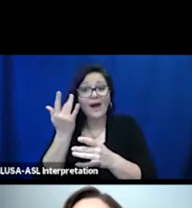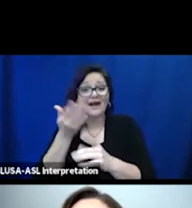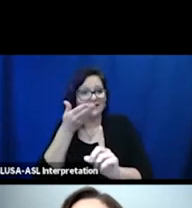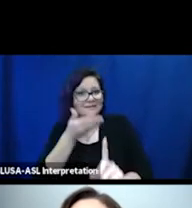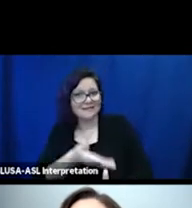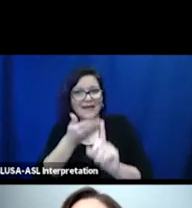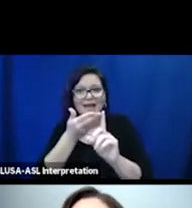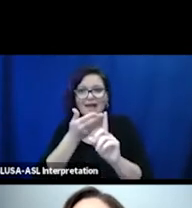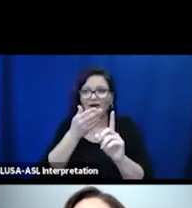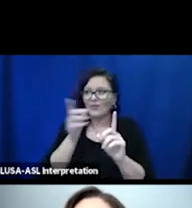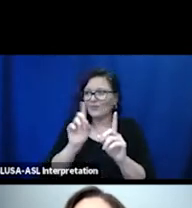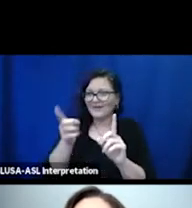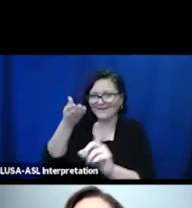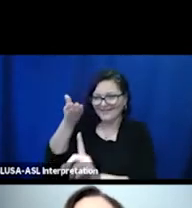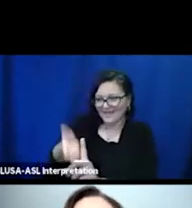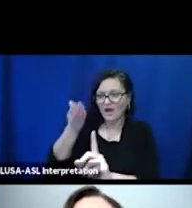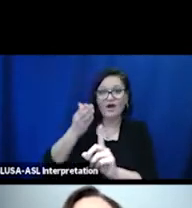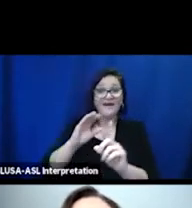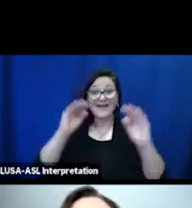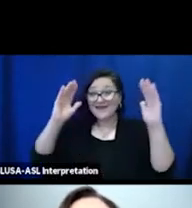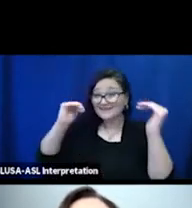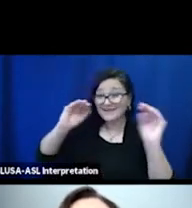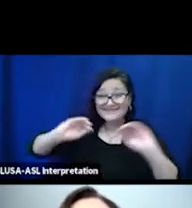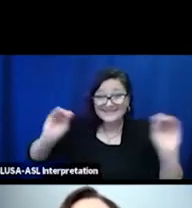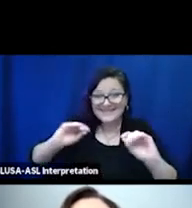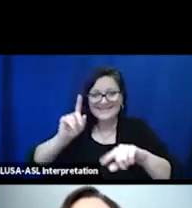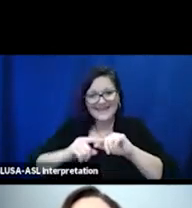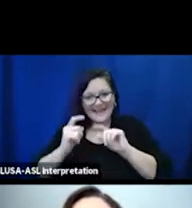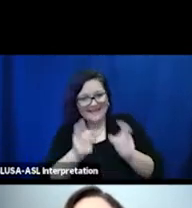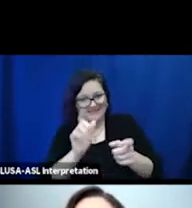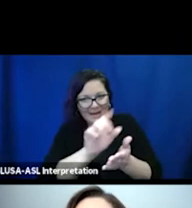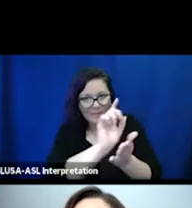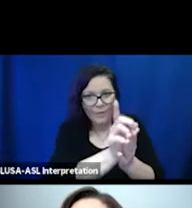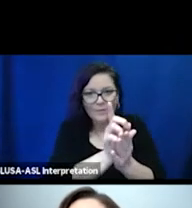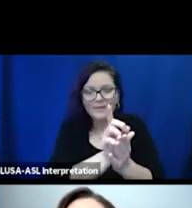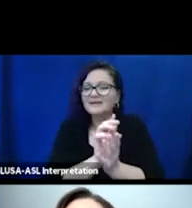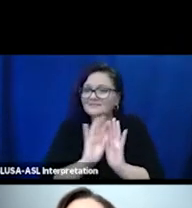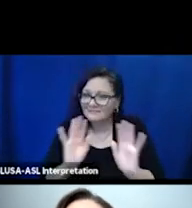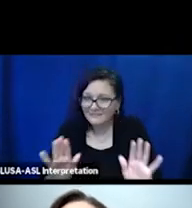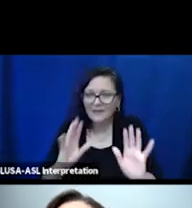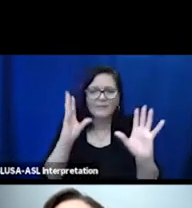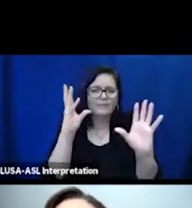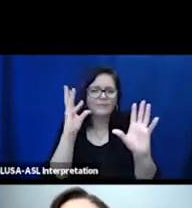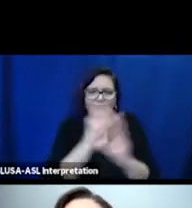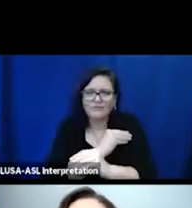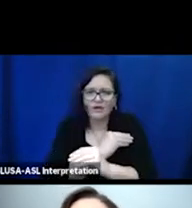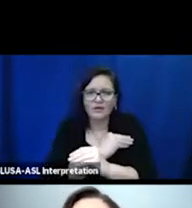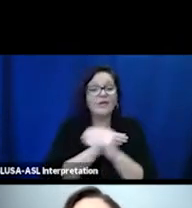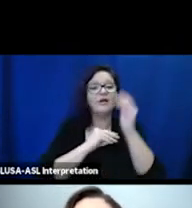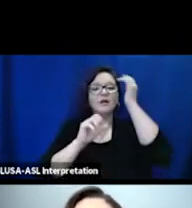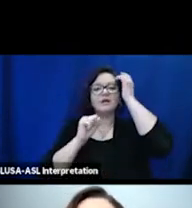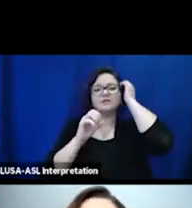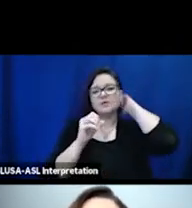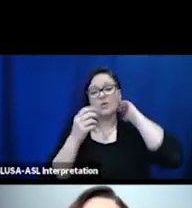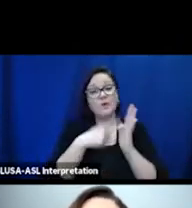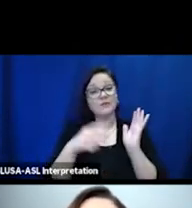expects nothing that they cannot give in that moment. So that is a beautiful thing. And this that